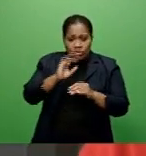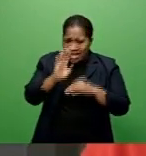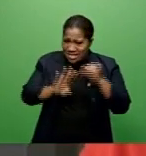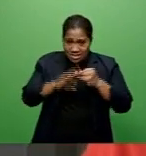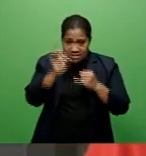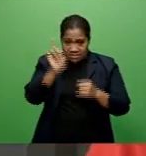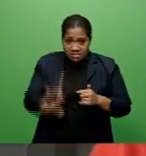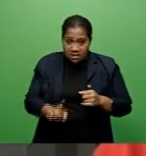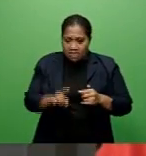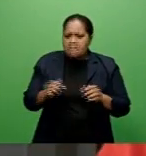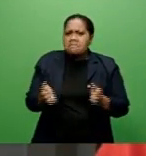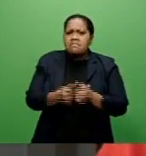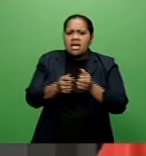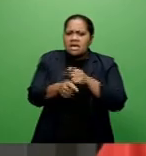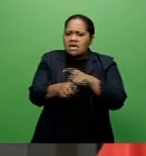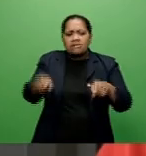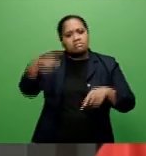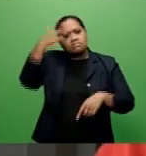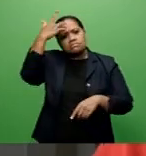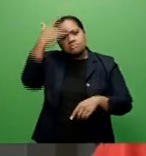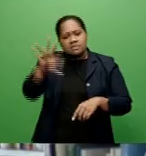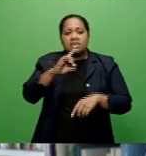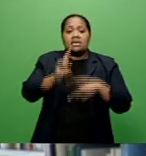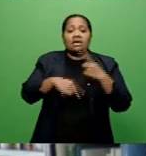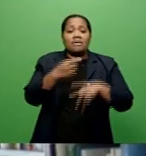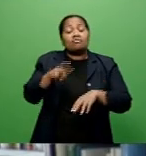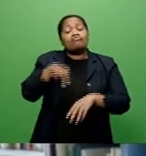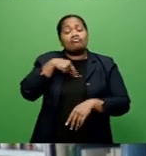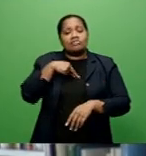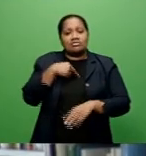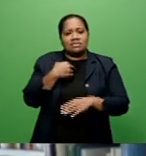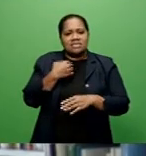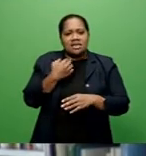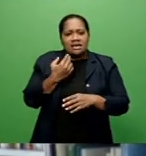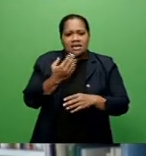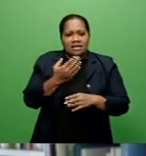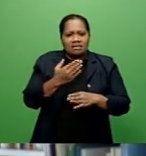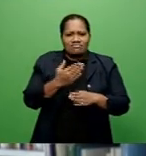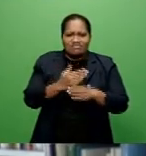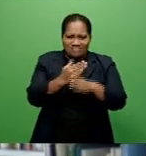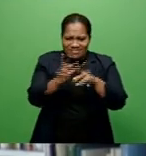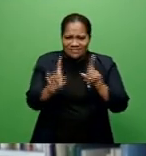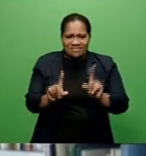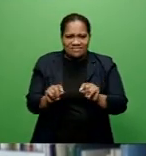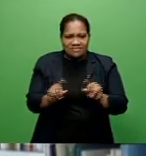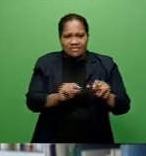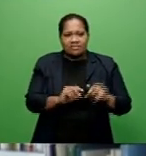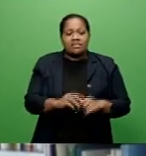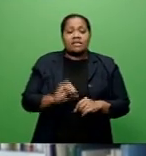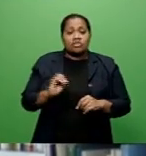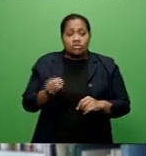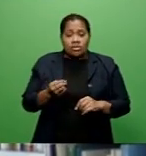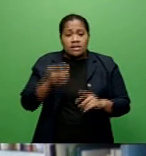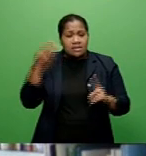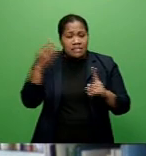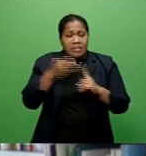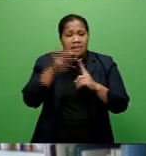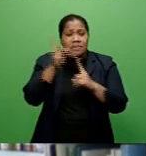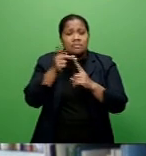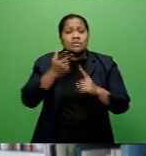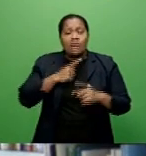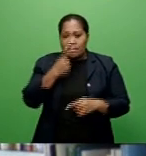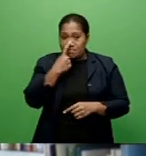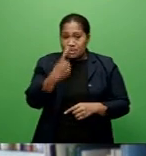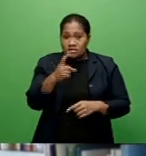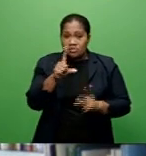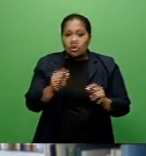many don't really know the importance of these religious functions. The main purpose of the museum is to create awareness, promote, build